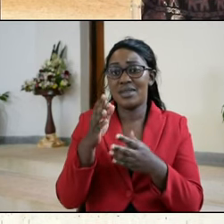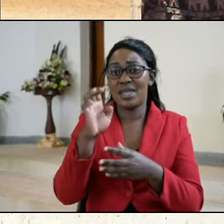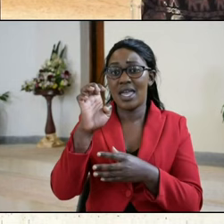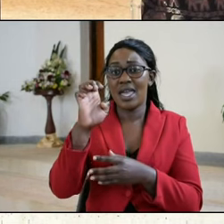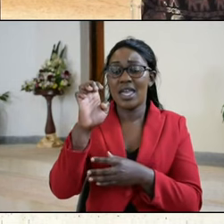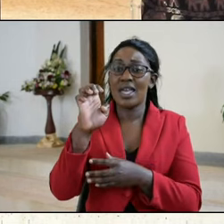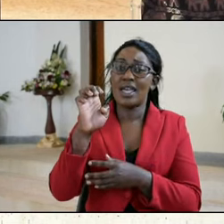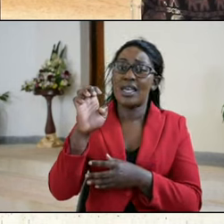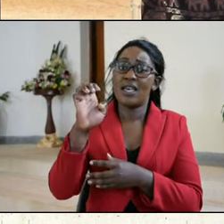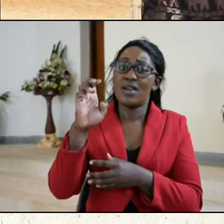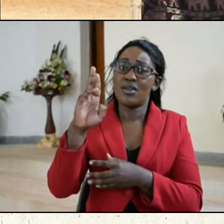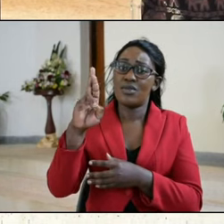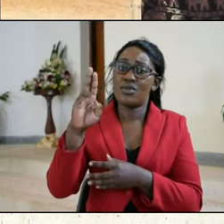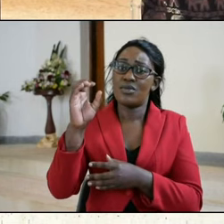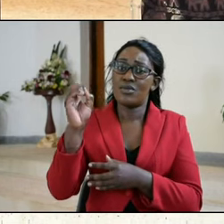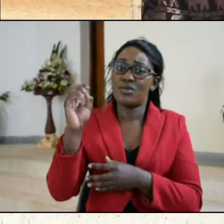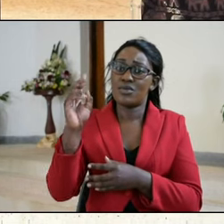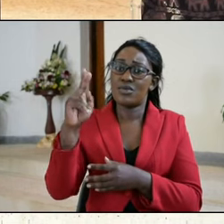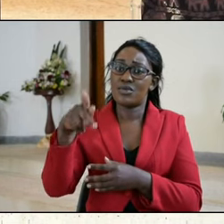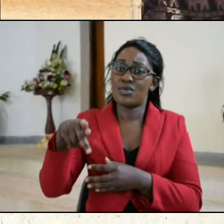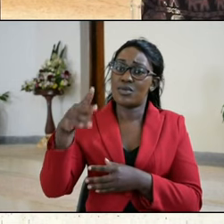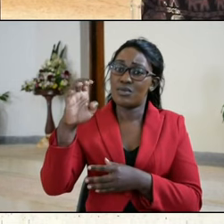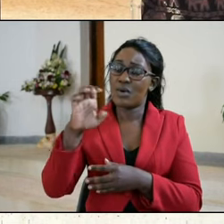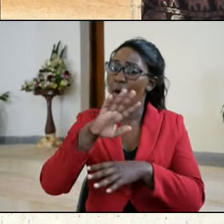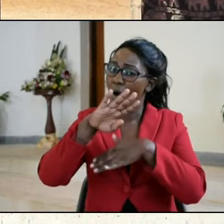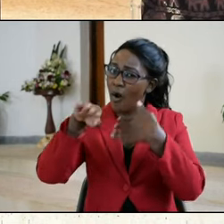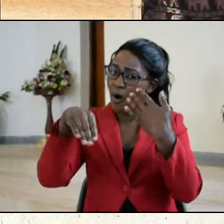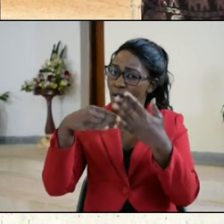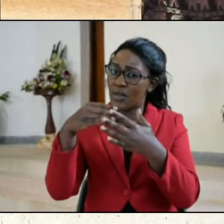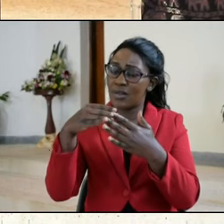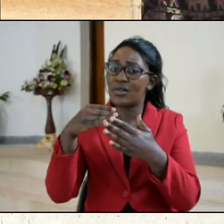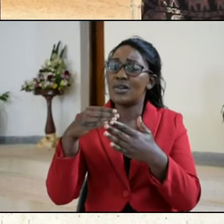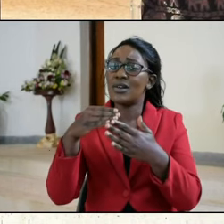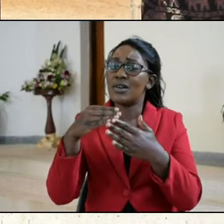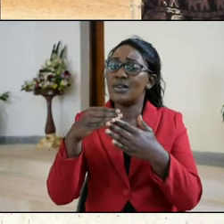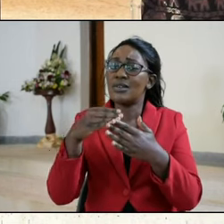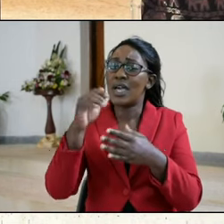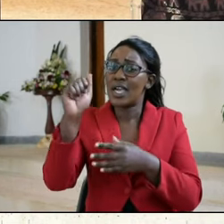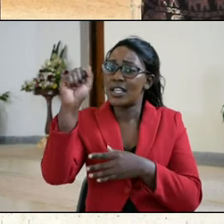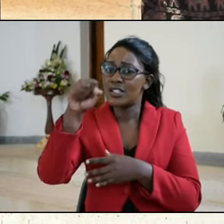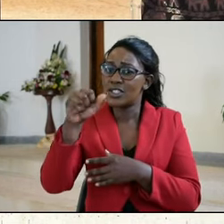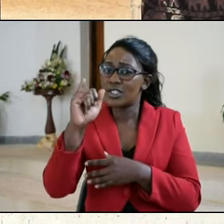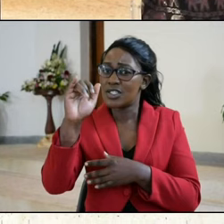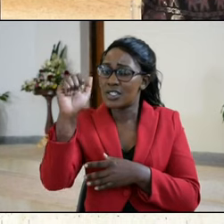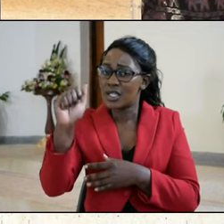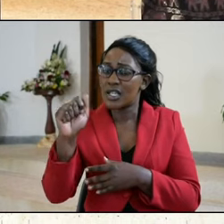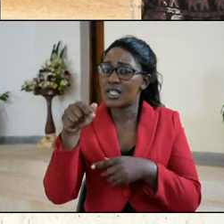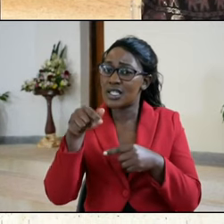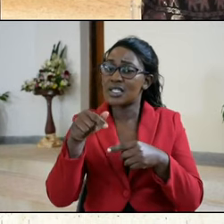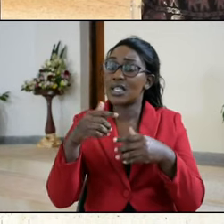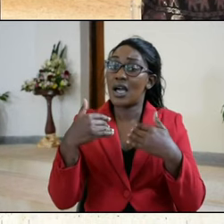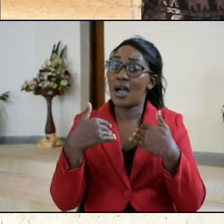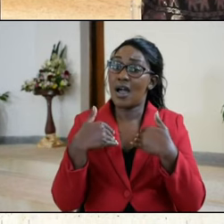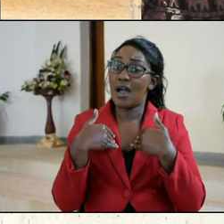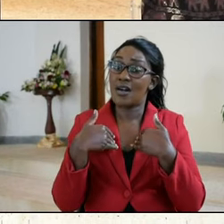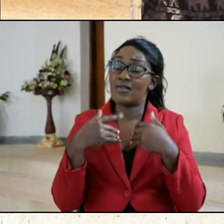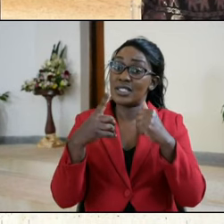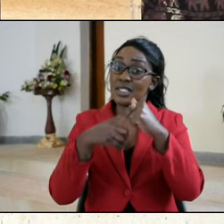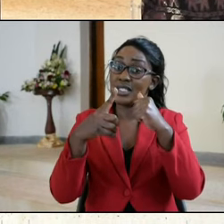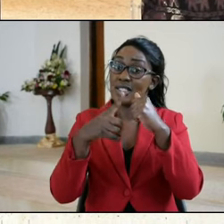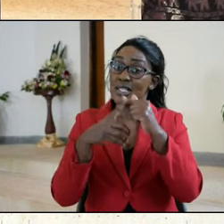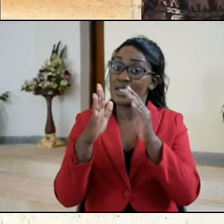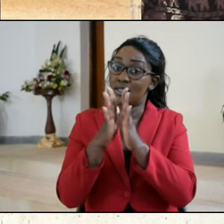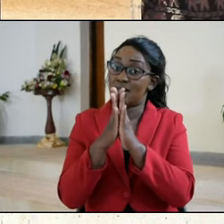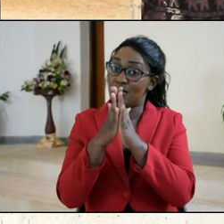this book is an amalgamation of 66 different books and with over 40